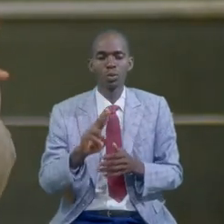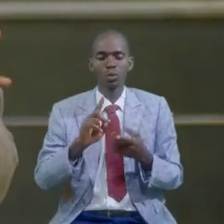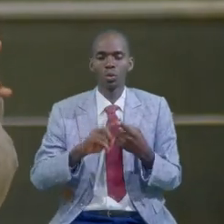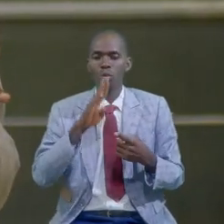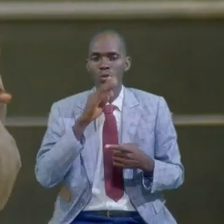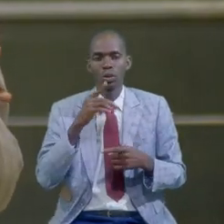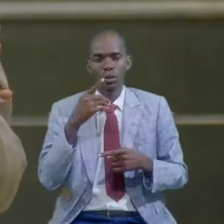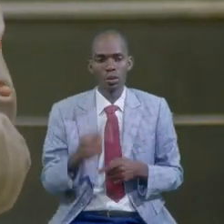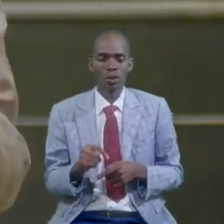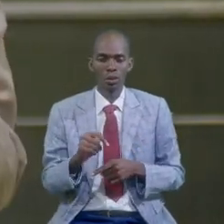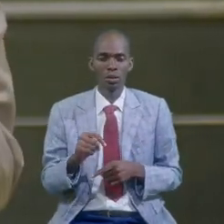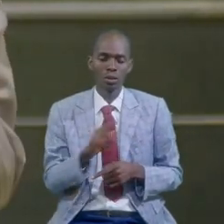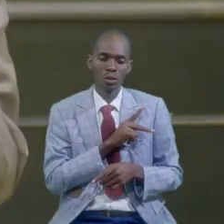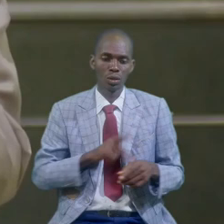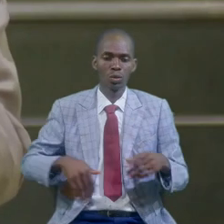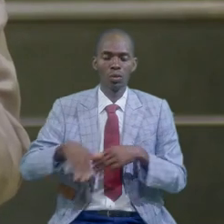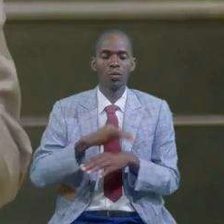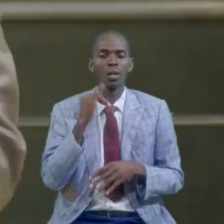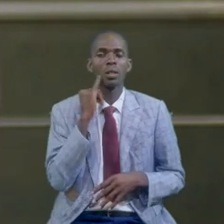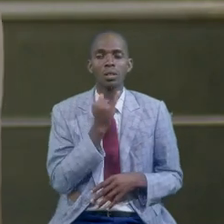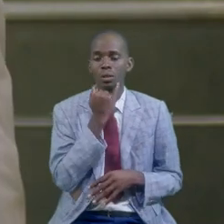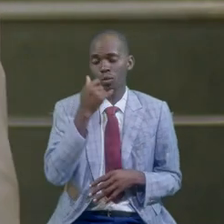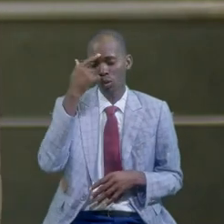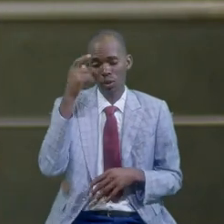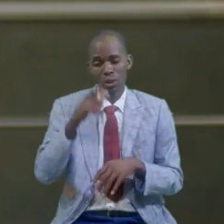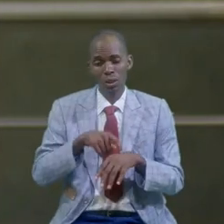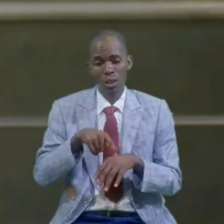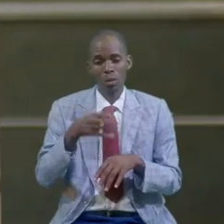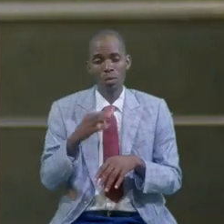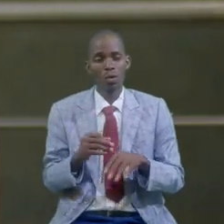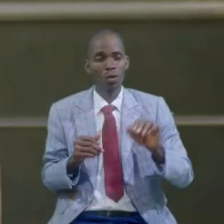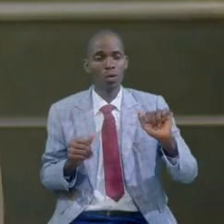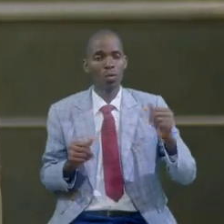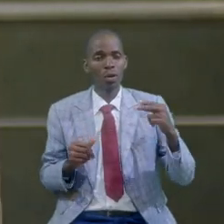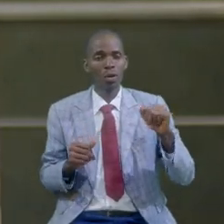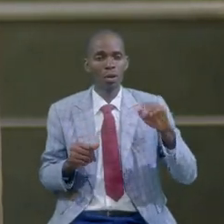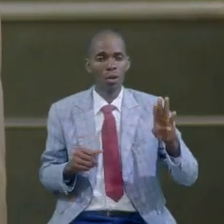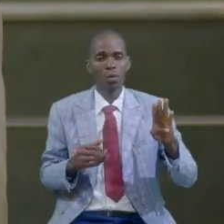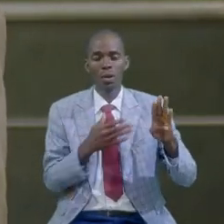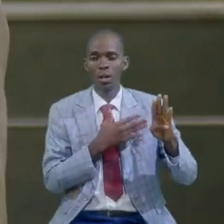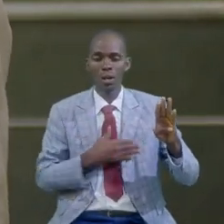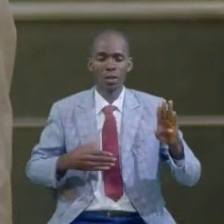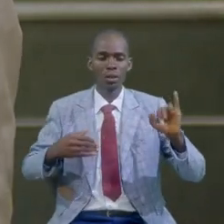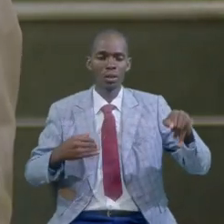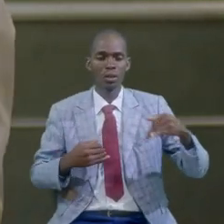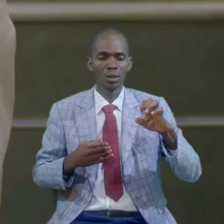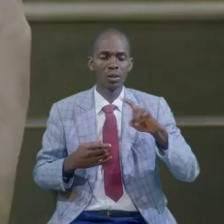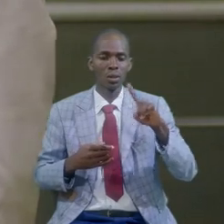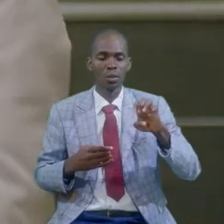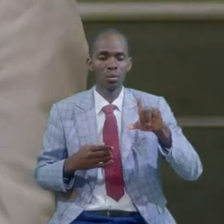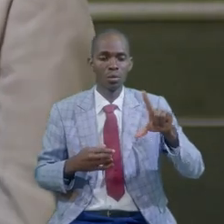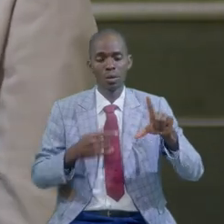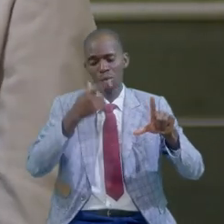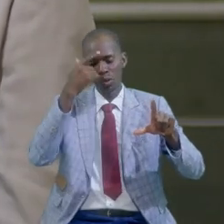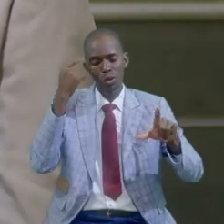of Ahab and Jezebel, because of the threat they announced